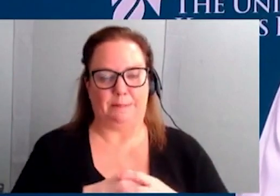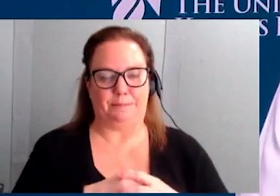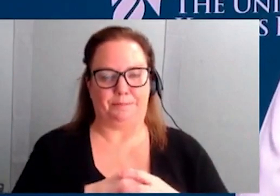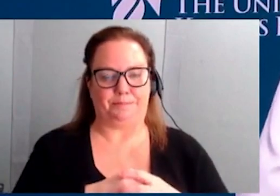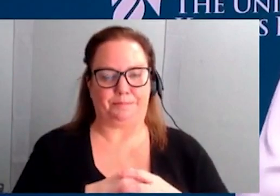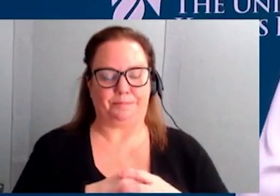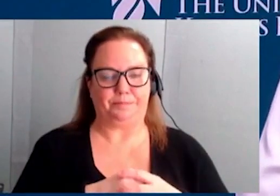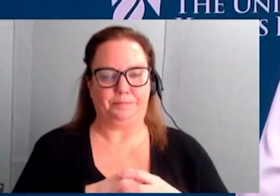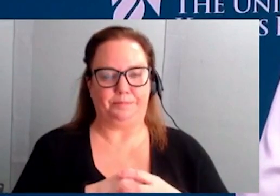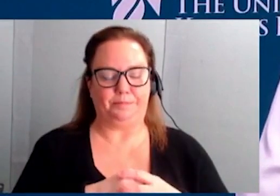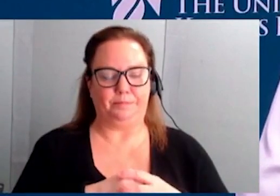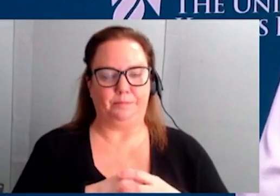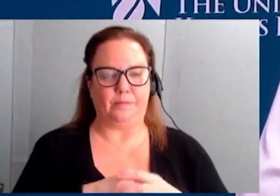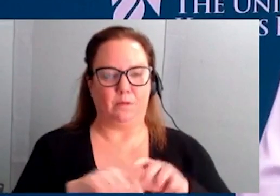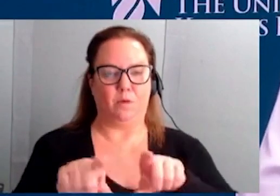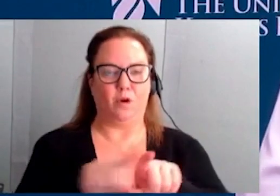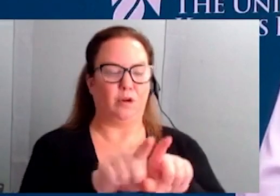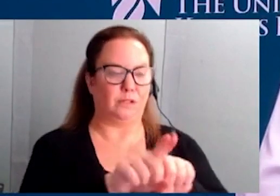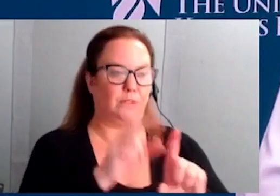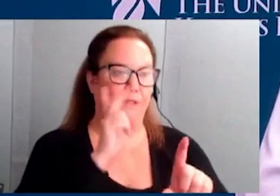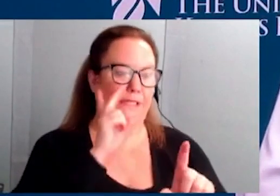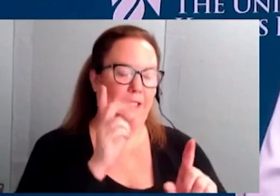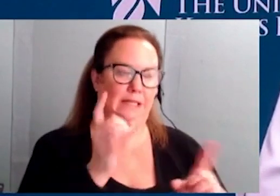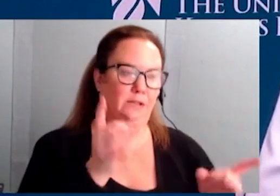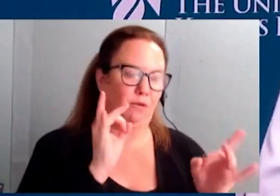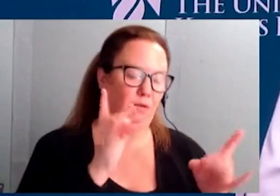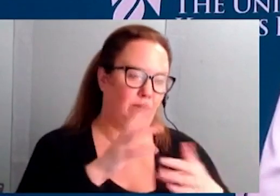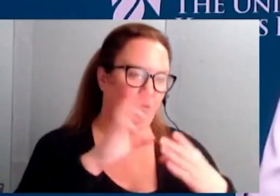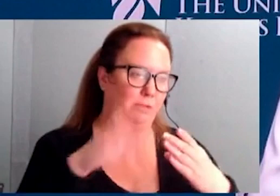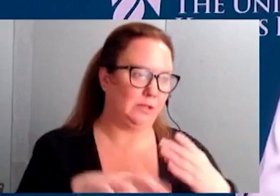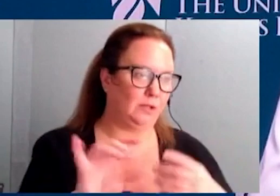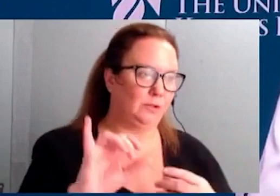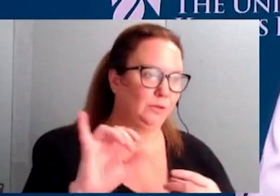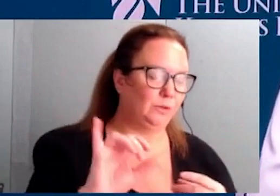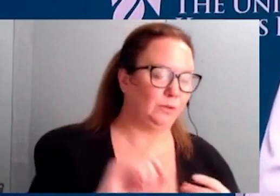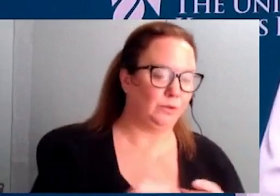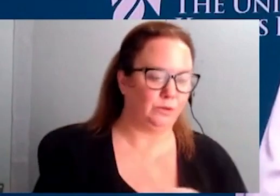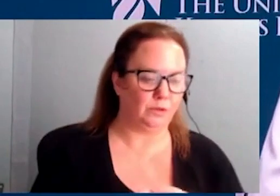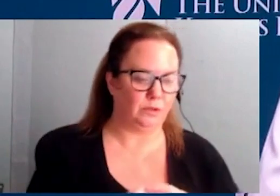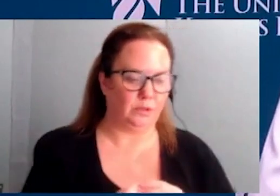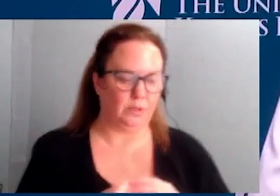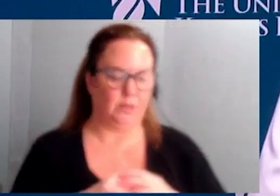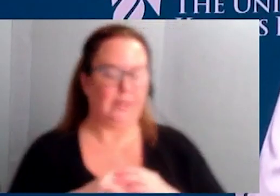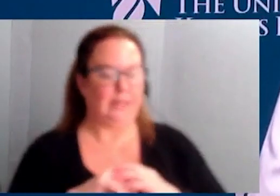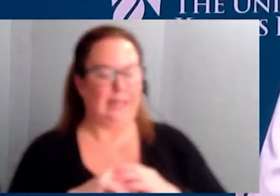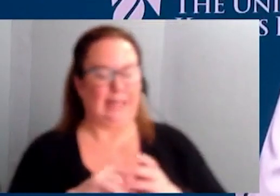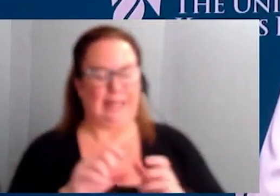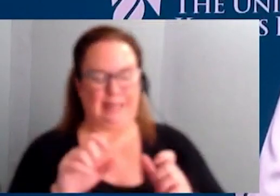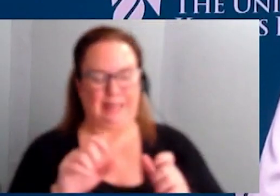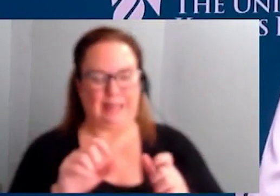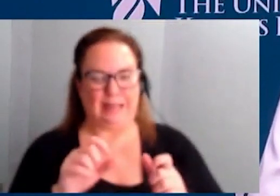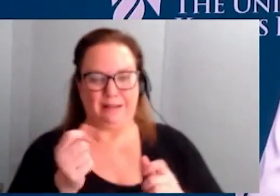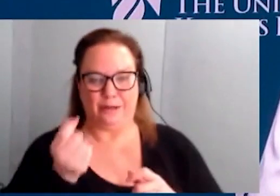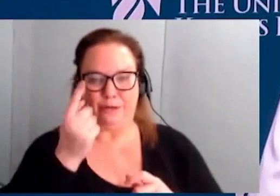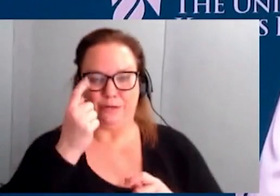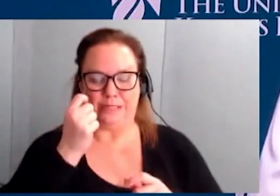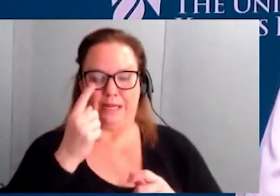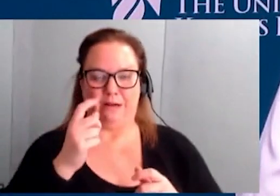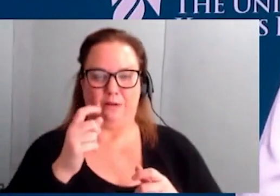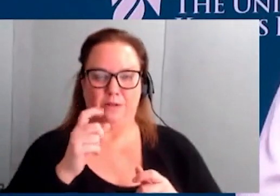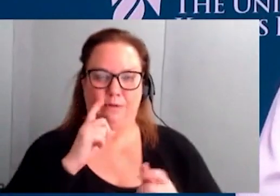we are also seeing these horrible outcomes as well. And they're preventable outcomes as well, as we've been harping